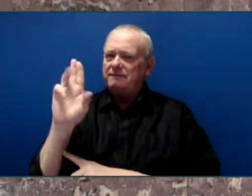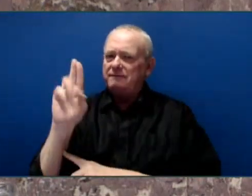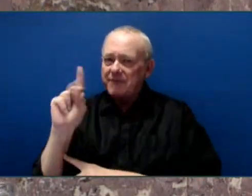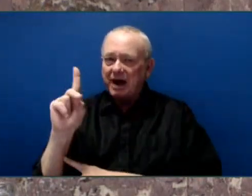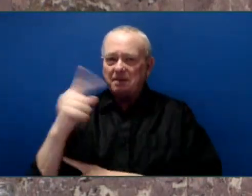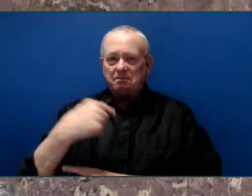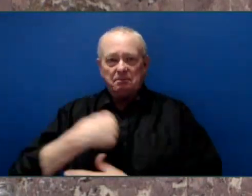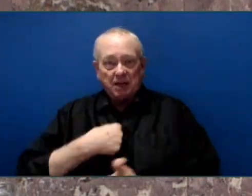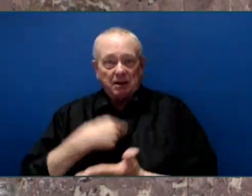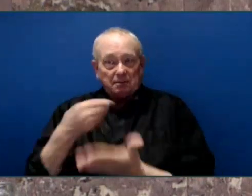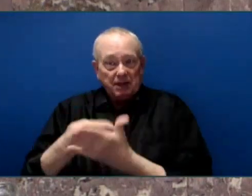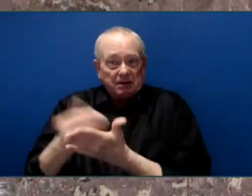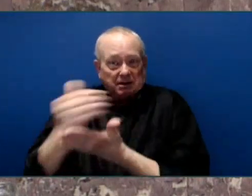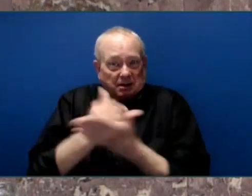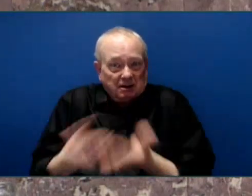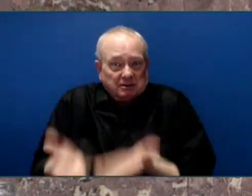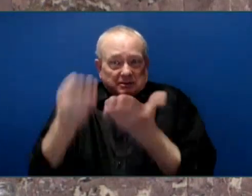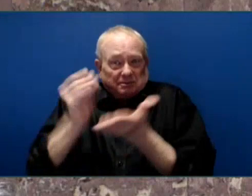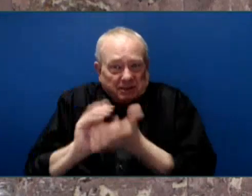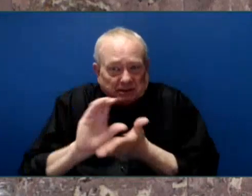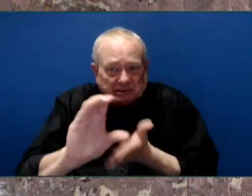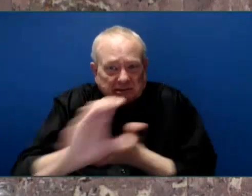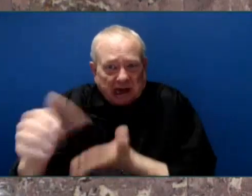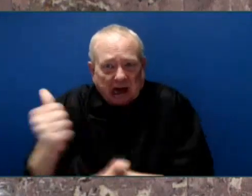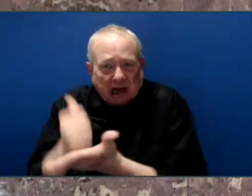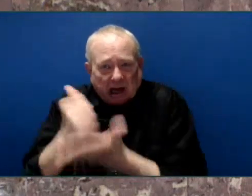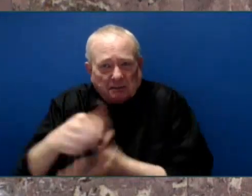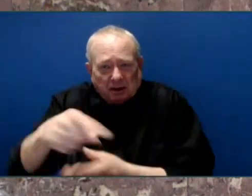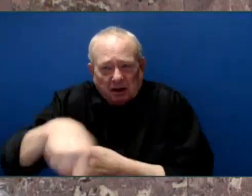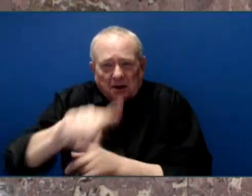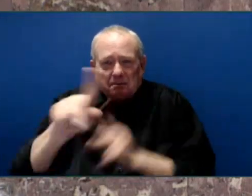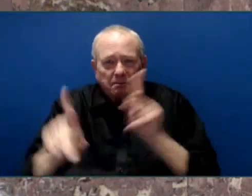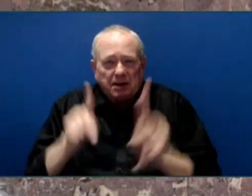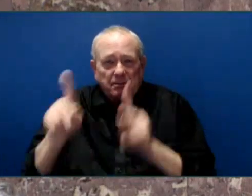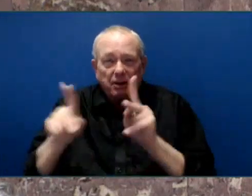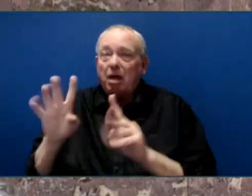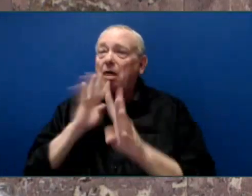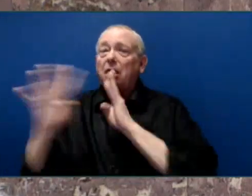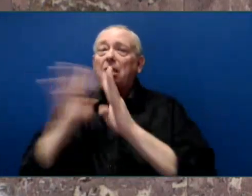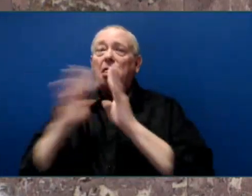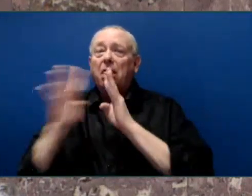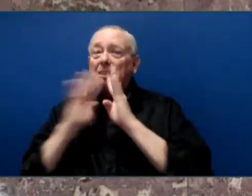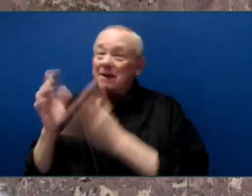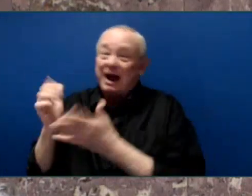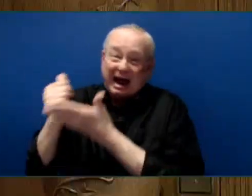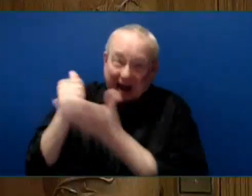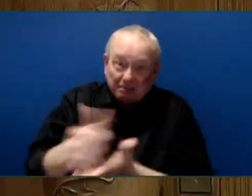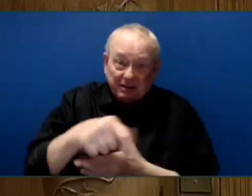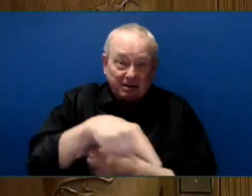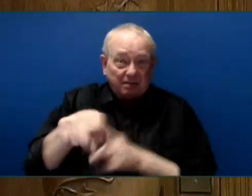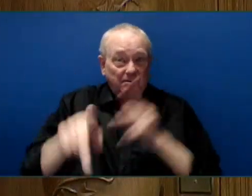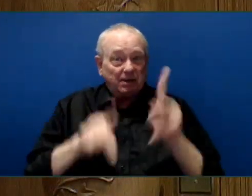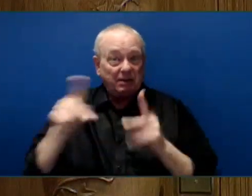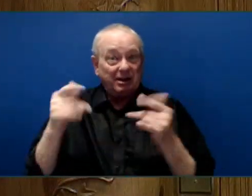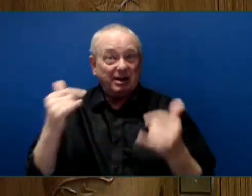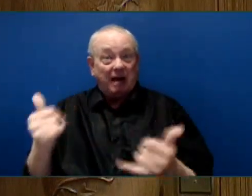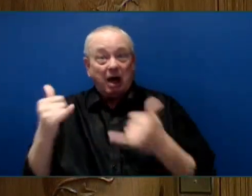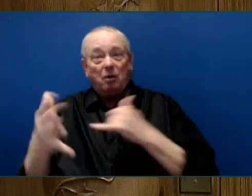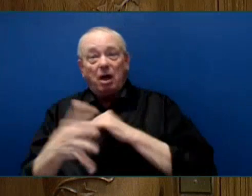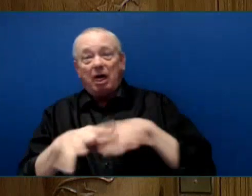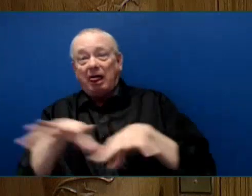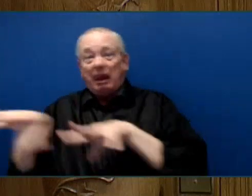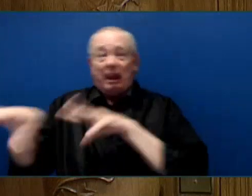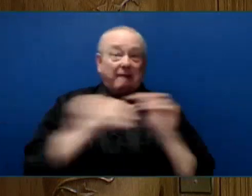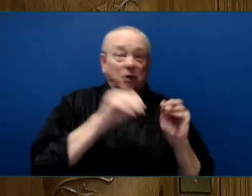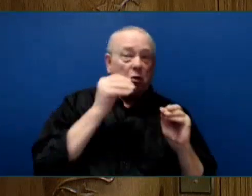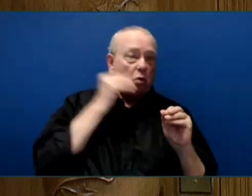words and actually step up and do something to help these displaced residents? Minister of Housing. Thank you, Honourable Speaker, and